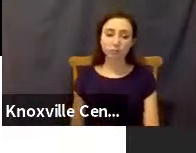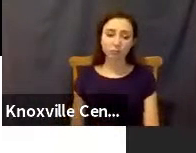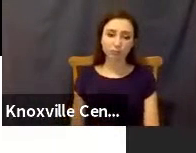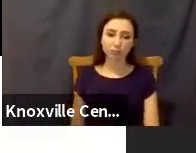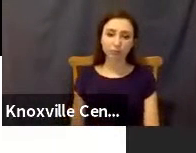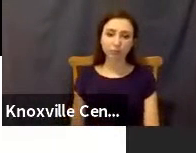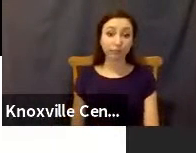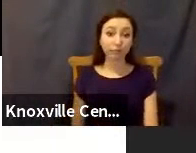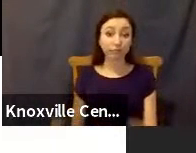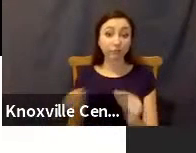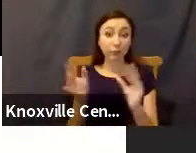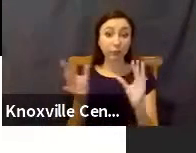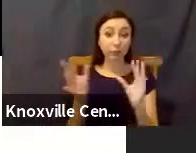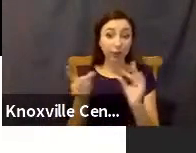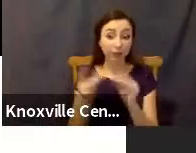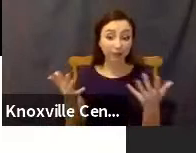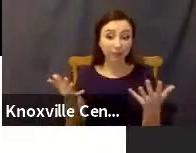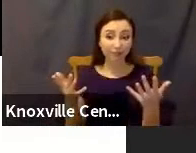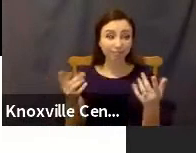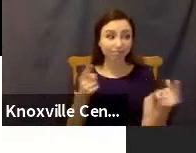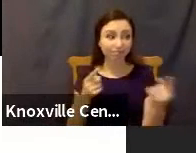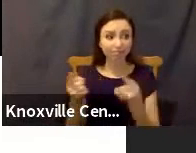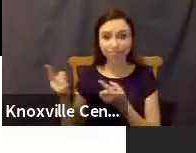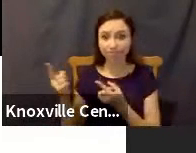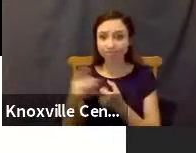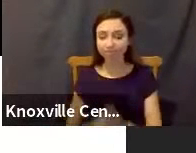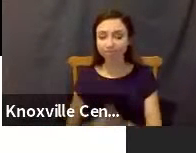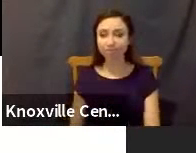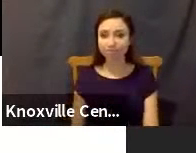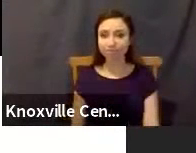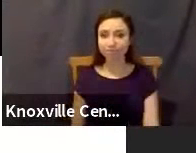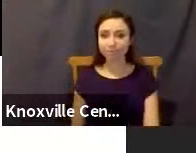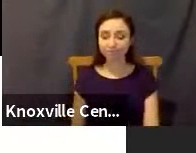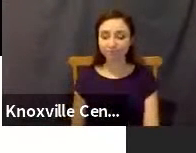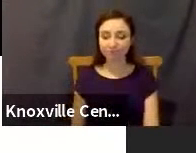Other comments from anyone?